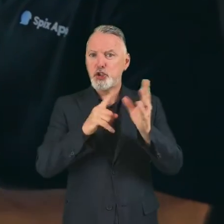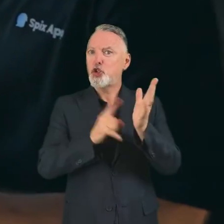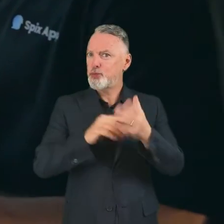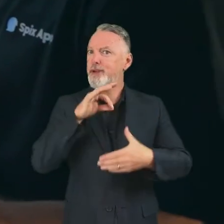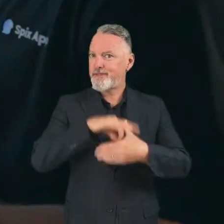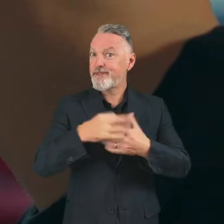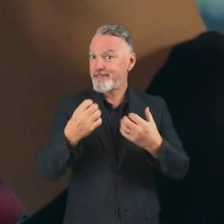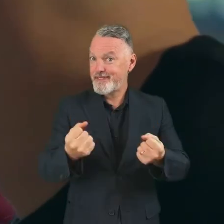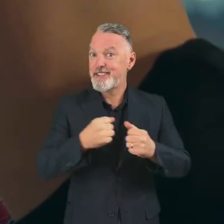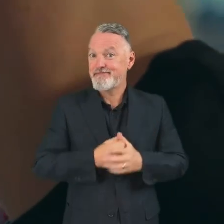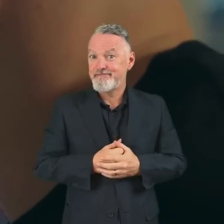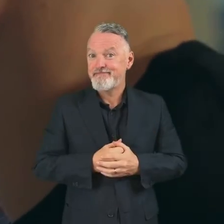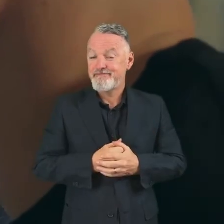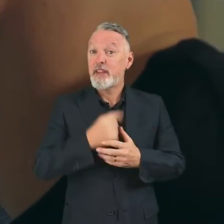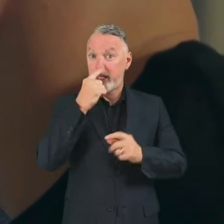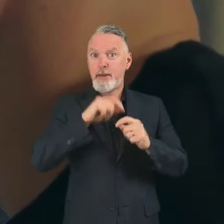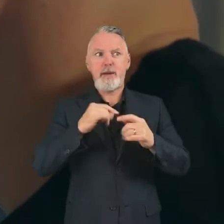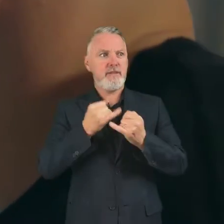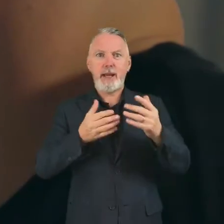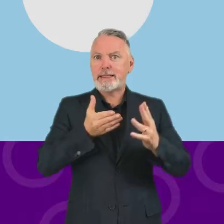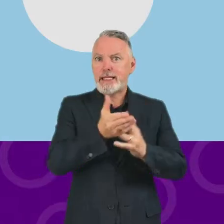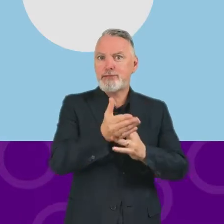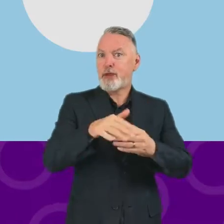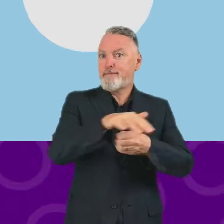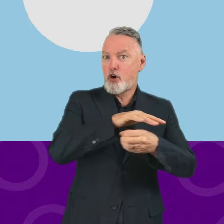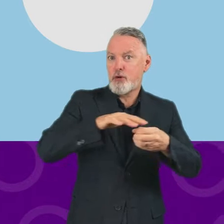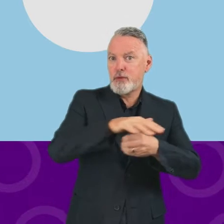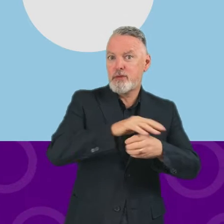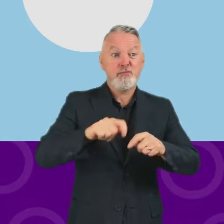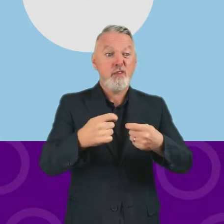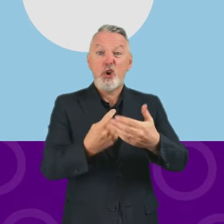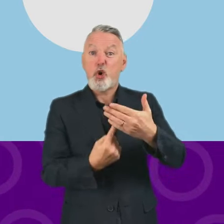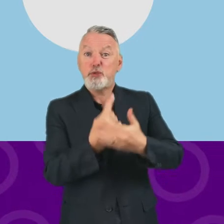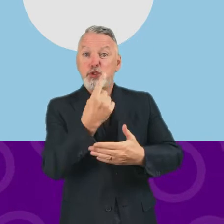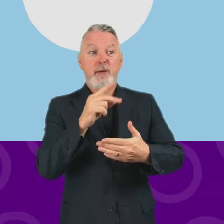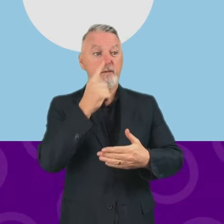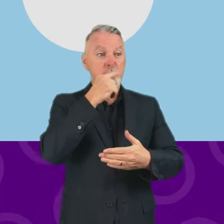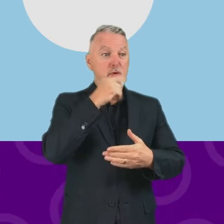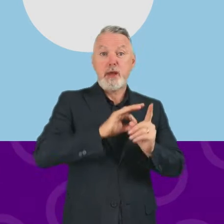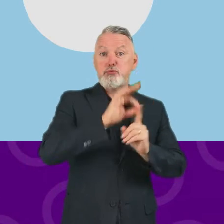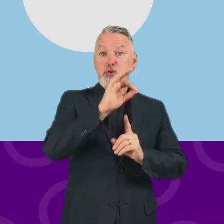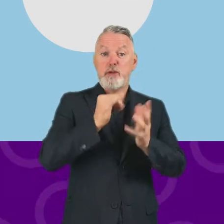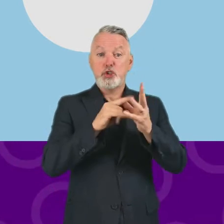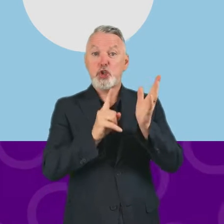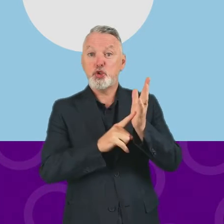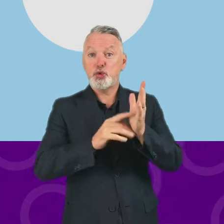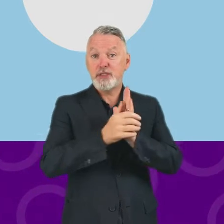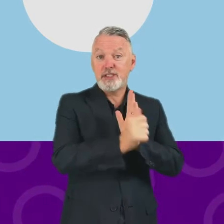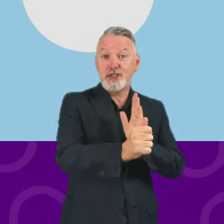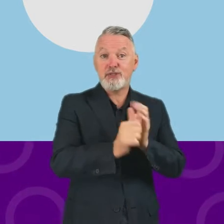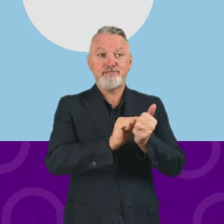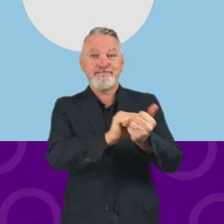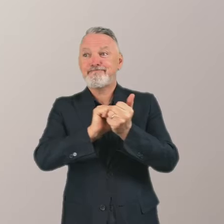benefits. It has the potential to be a highly accessible environment that provides opportunities for people to improve social skills and form fulfilling and